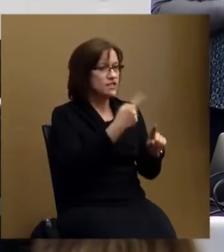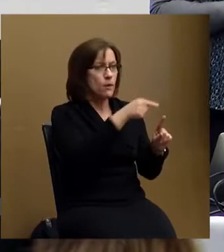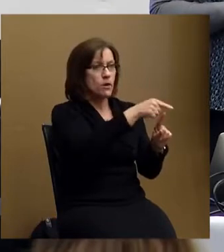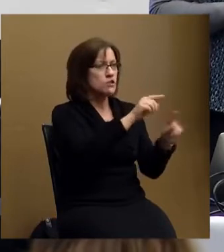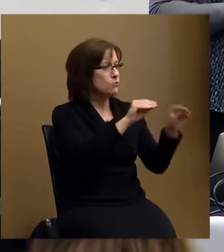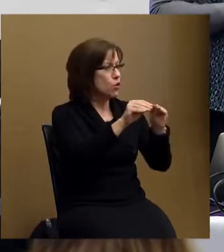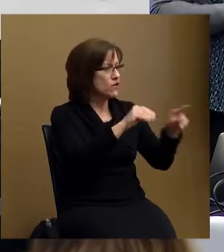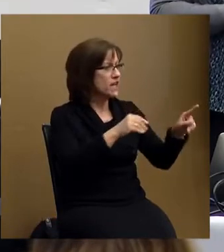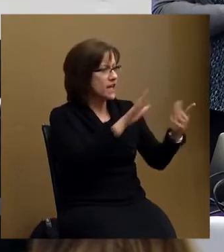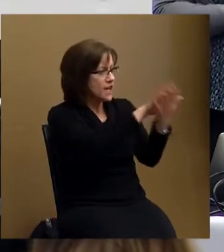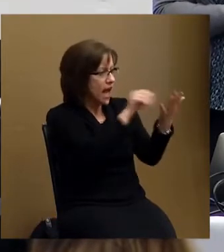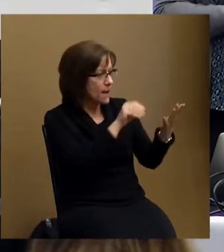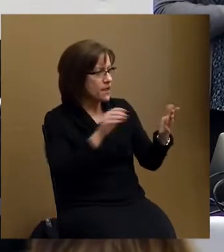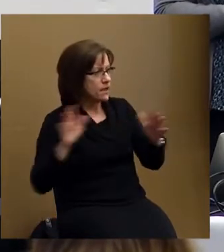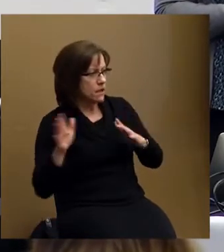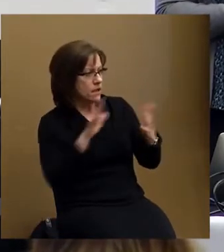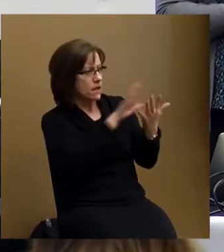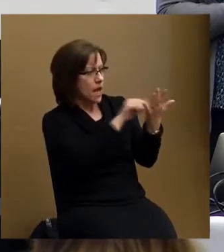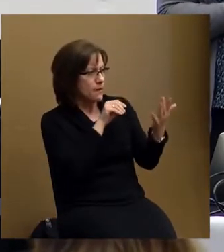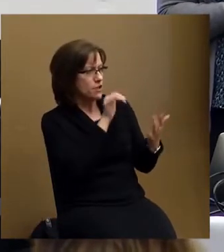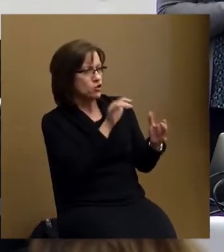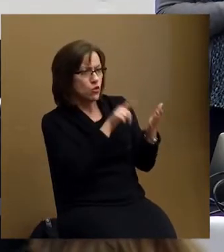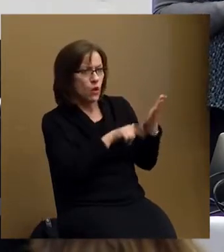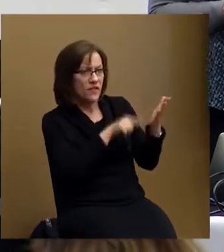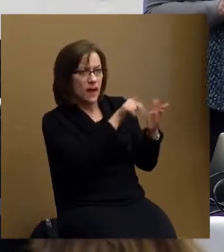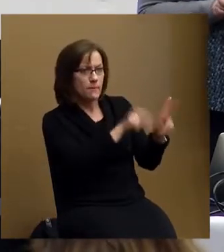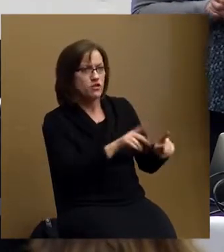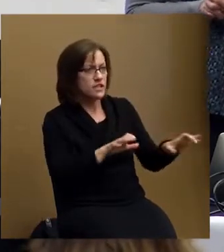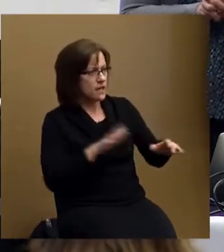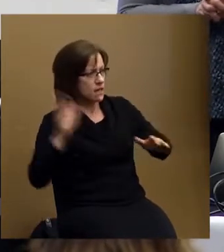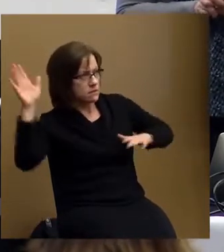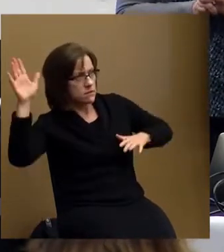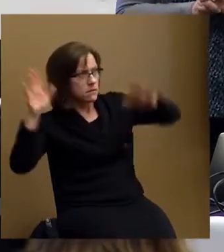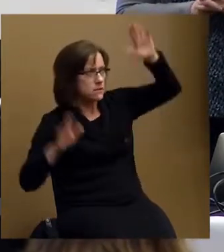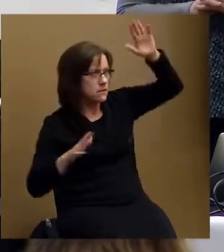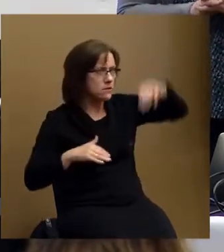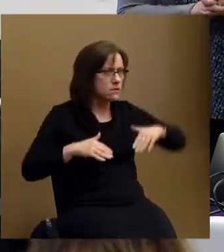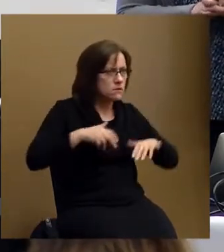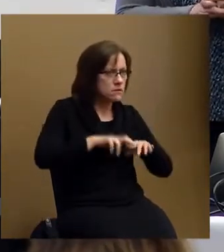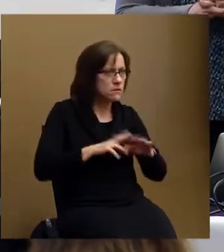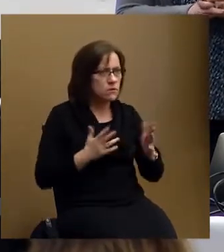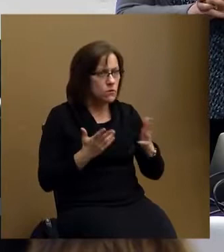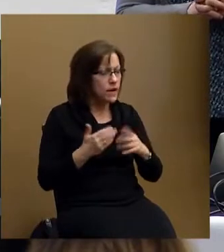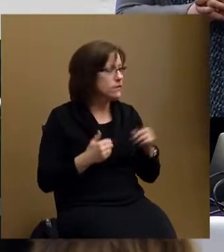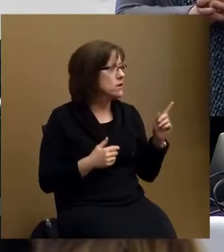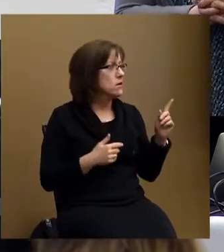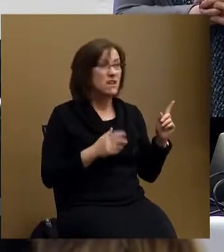15 seconds, and then decides to just hate it a lot. No shows, no TV that she likes. Can't figure